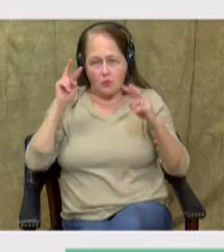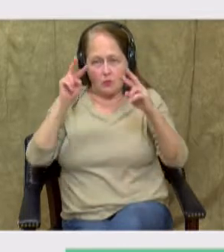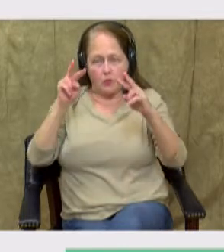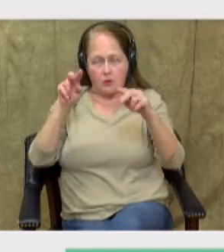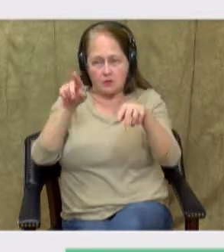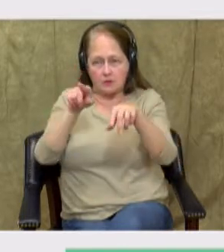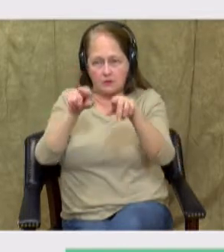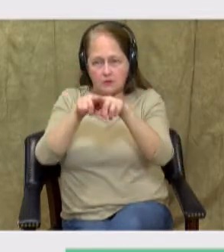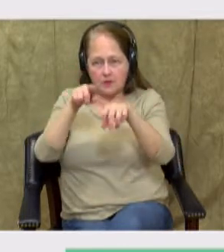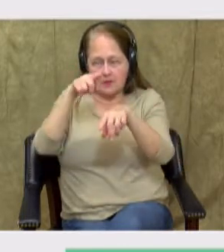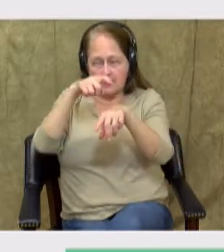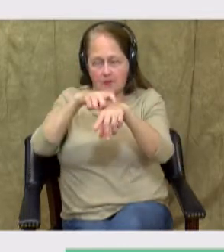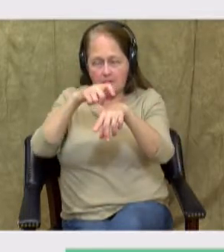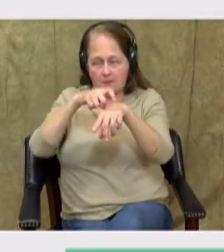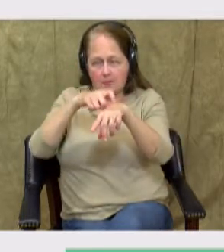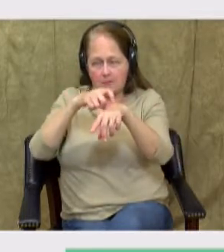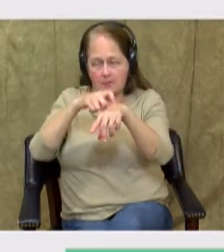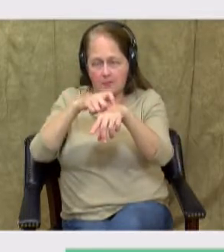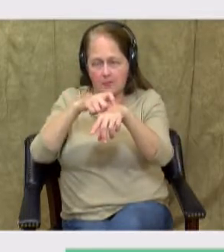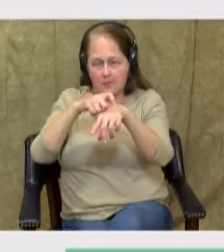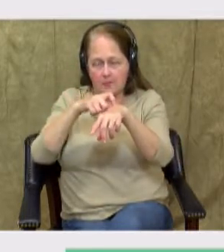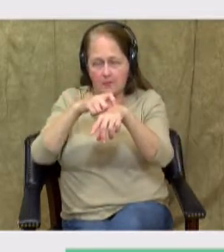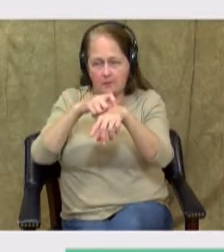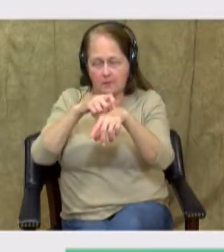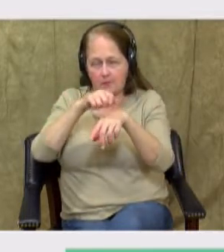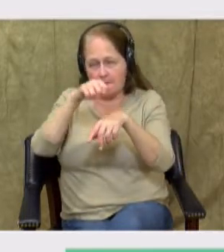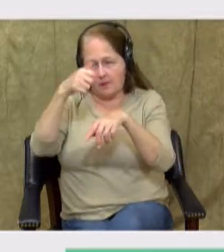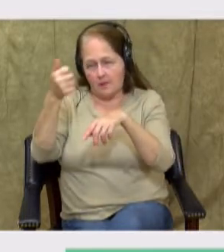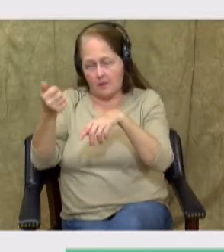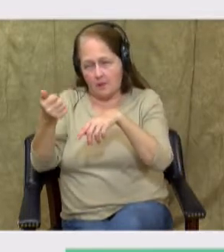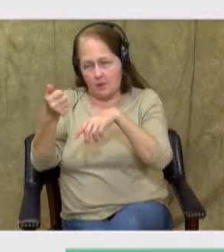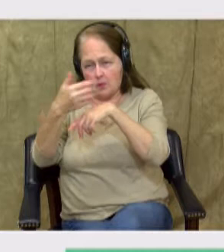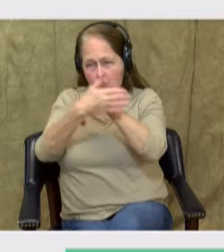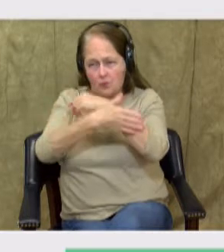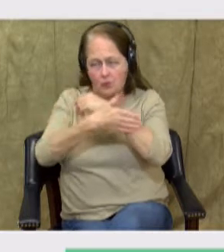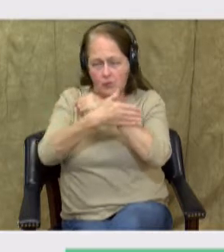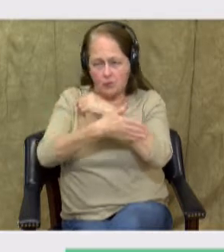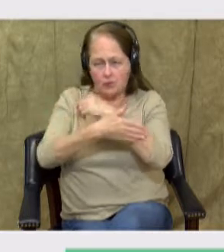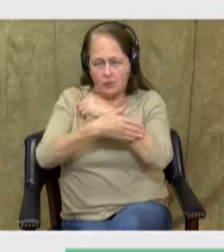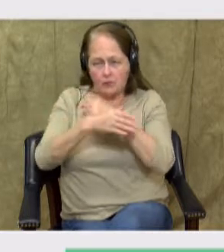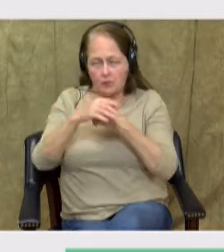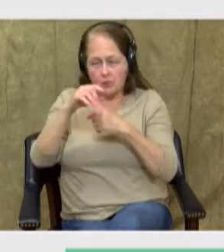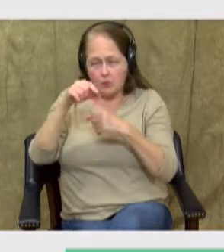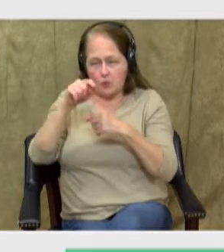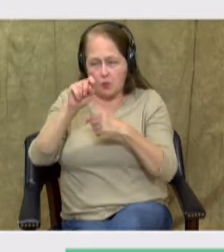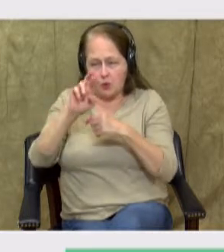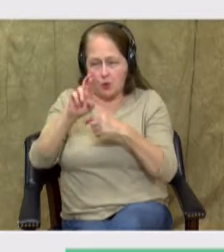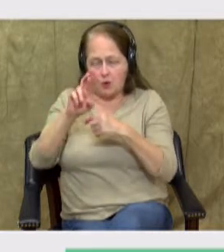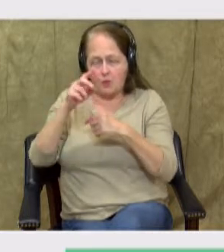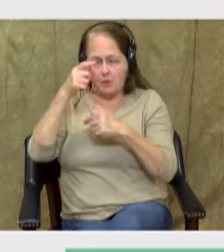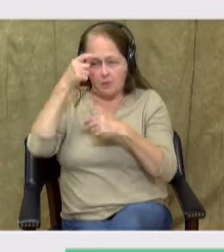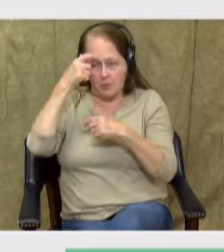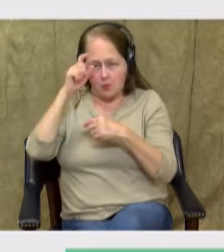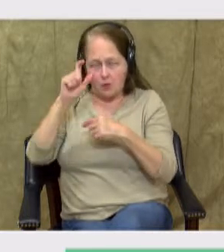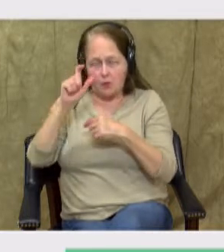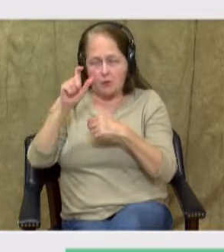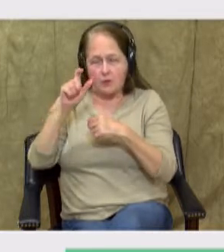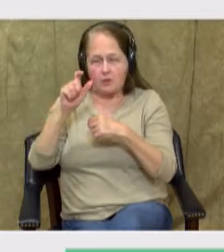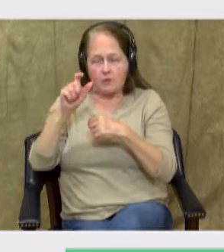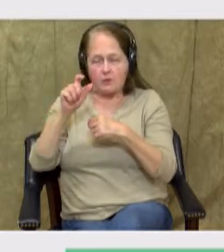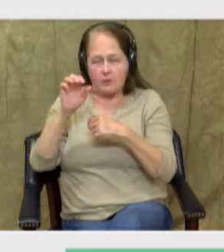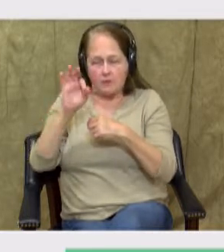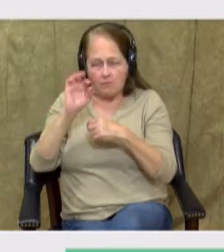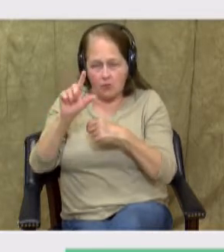would Lynn in China see? And then it gives you choices, a crescent moon, a quarter moon, a gibbous moon, a full moon, or a new